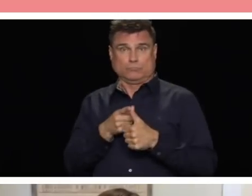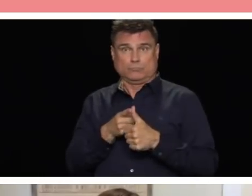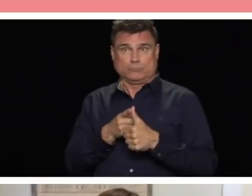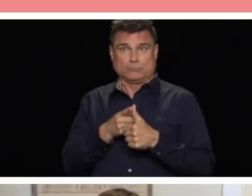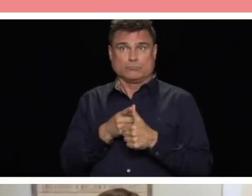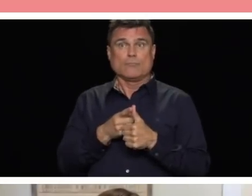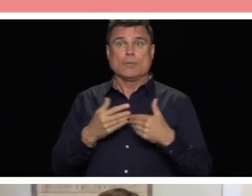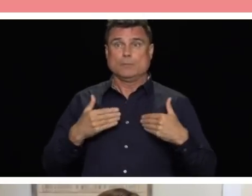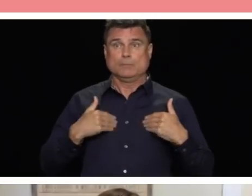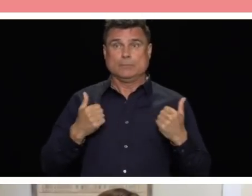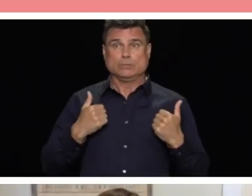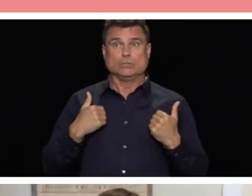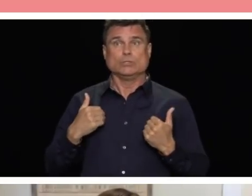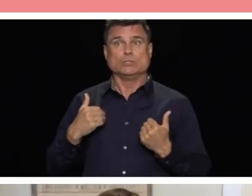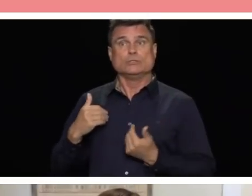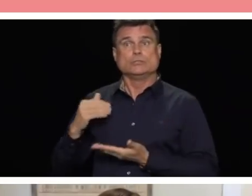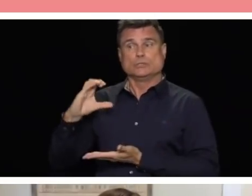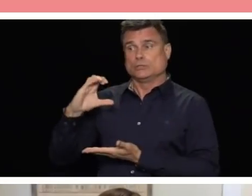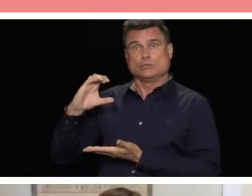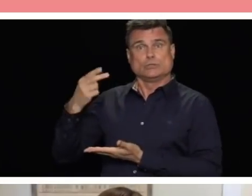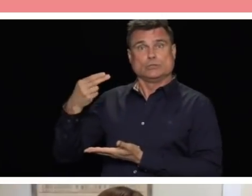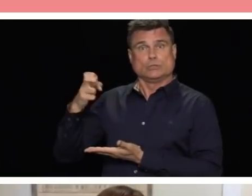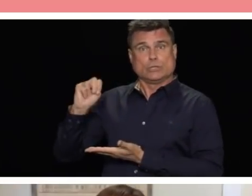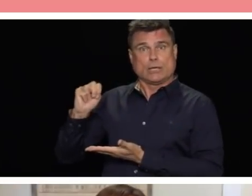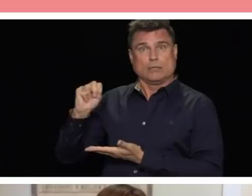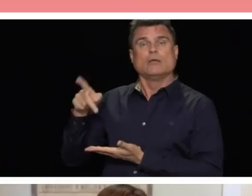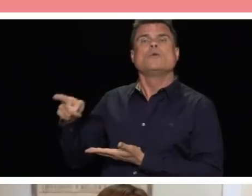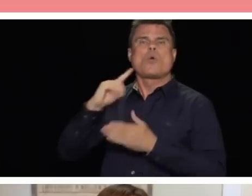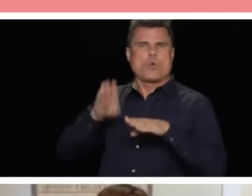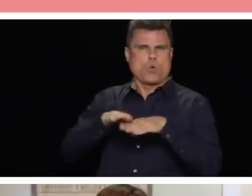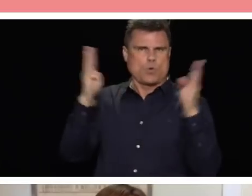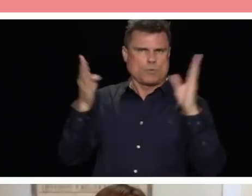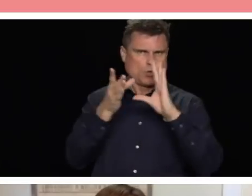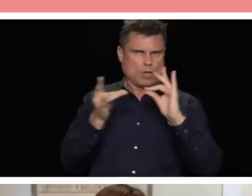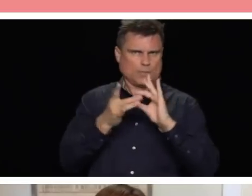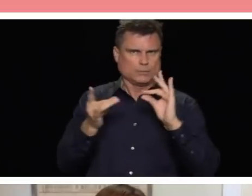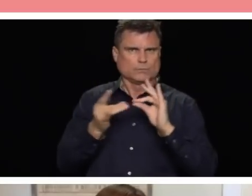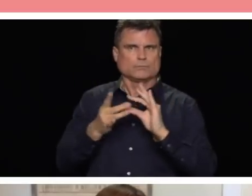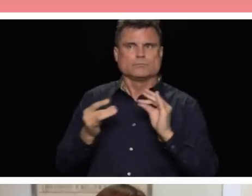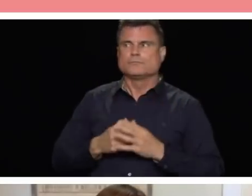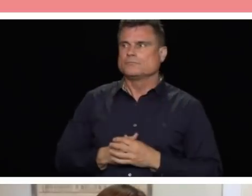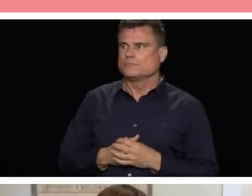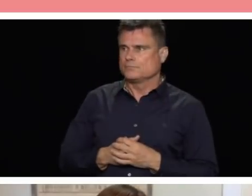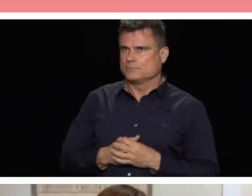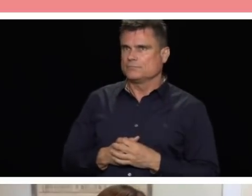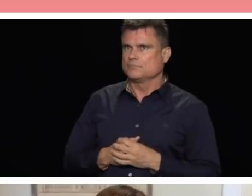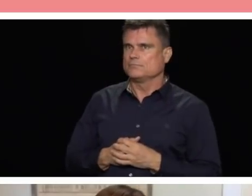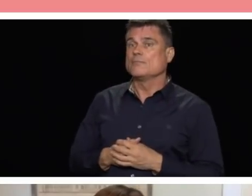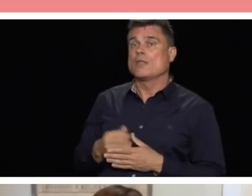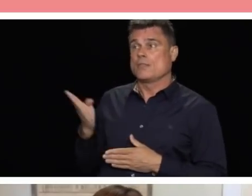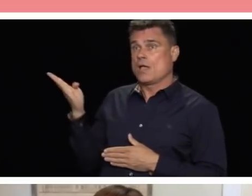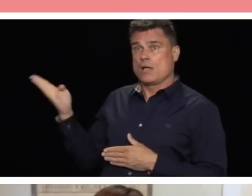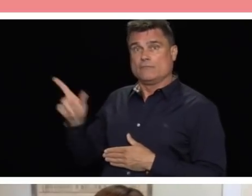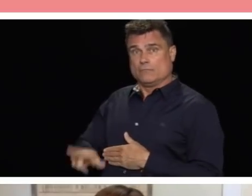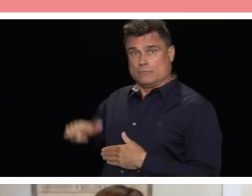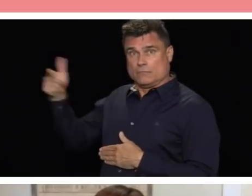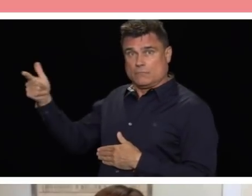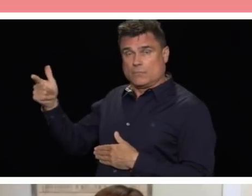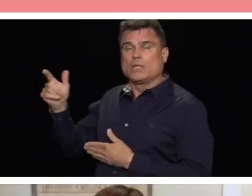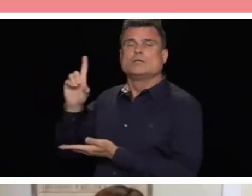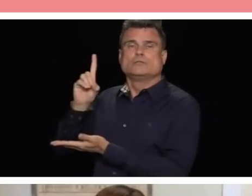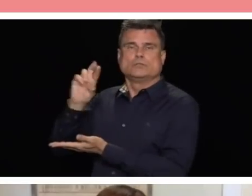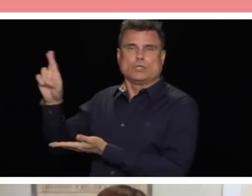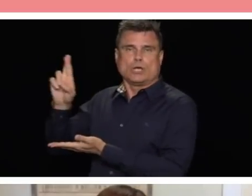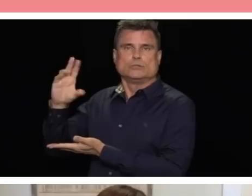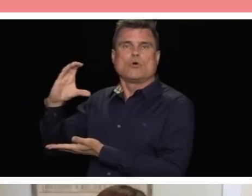will start us off with some scintillating remarks, followed by Dr. Corneil. For those of you who have a question to ask and